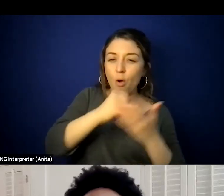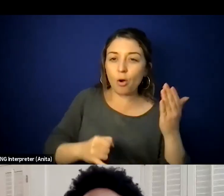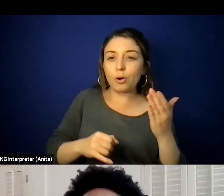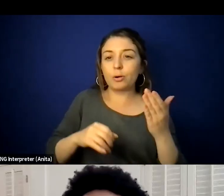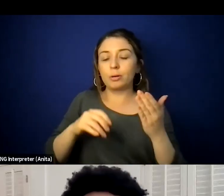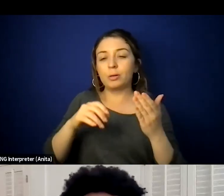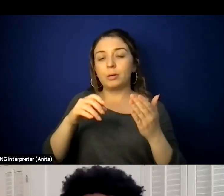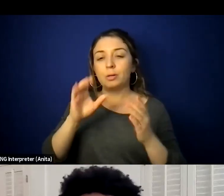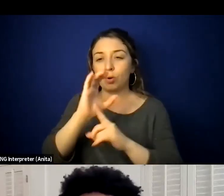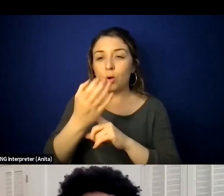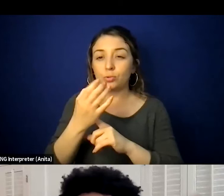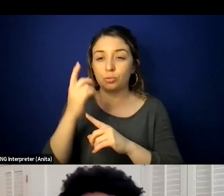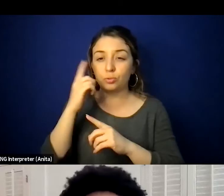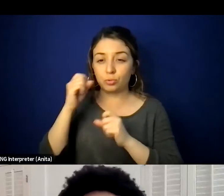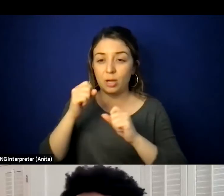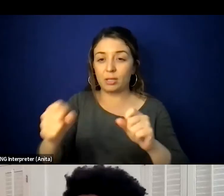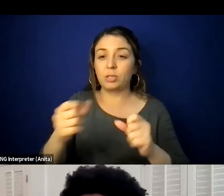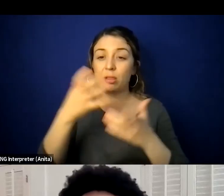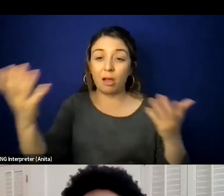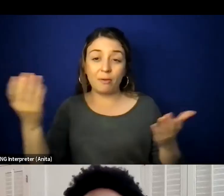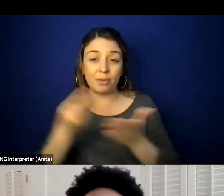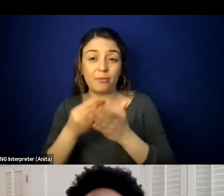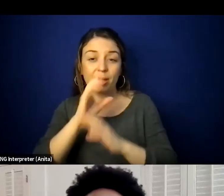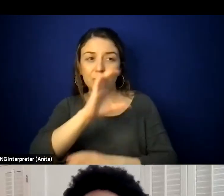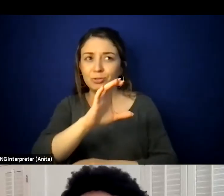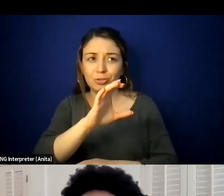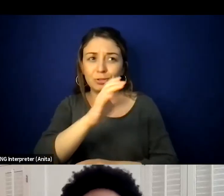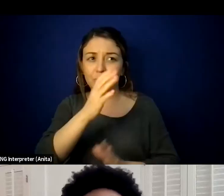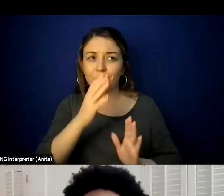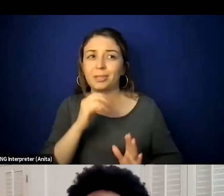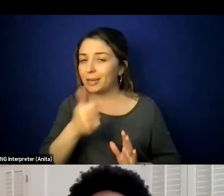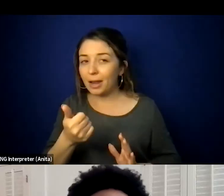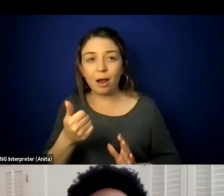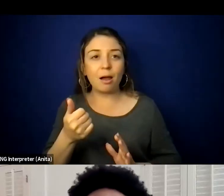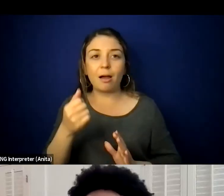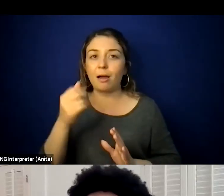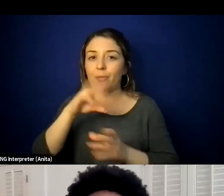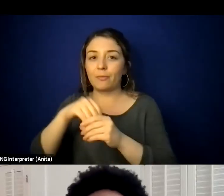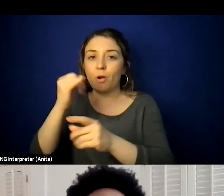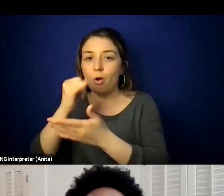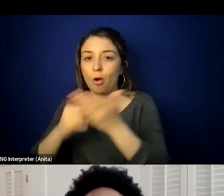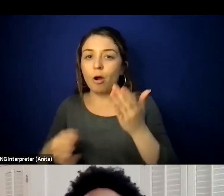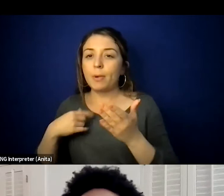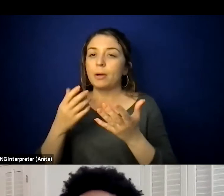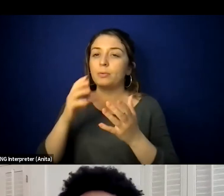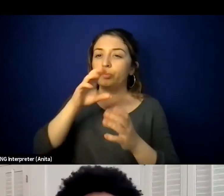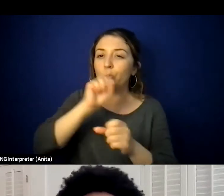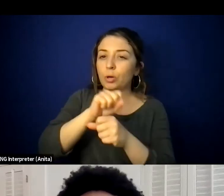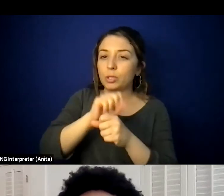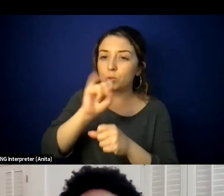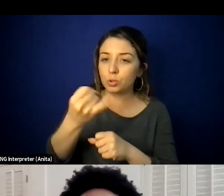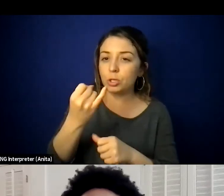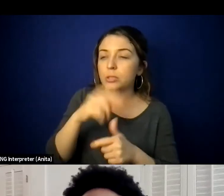strategy, these funders, many of whom were not artists at all, but working on criminal justice or immigration,